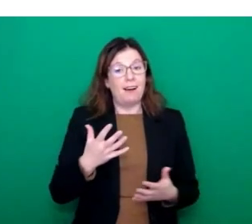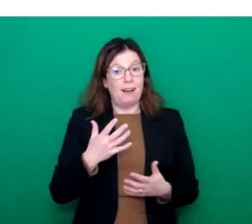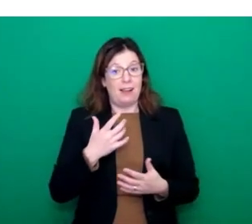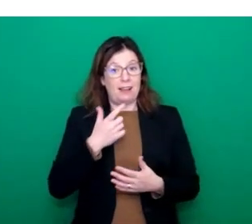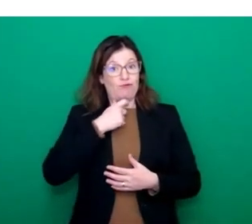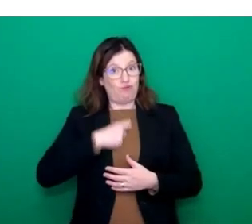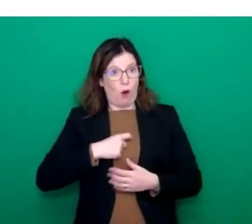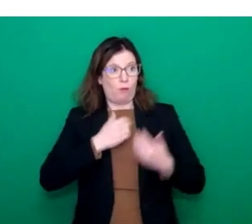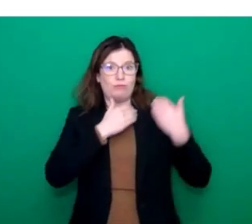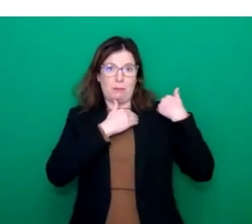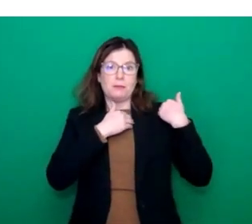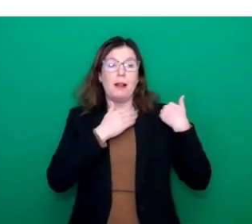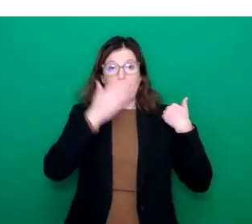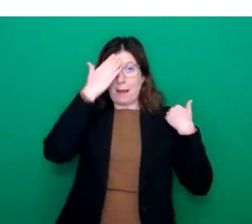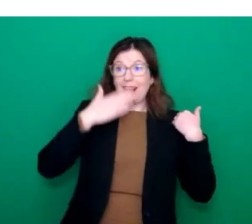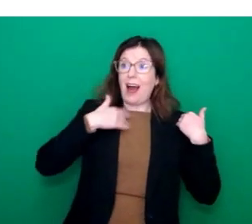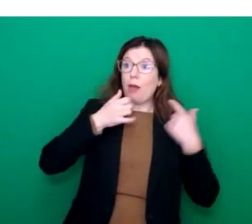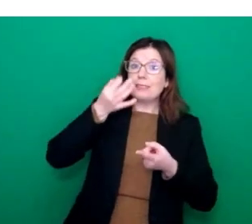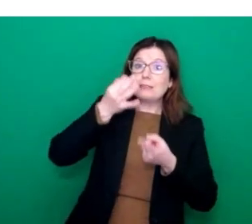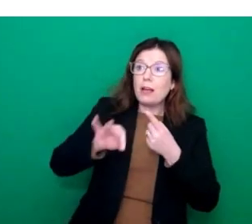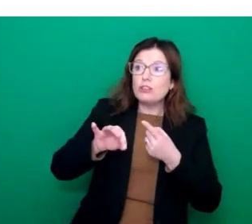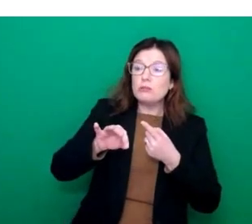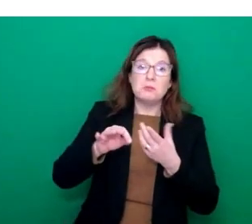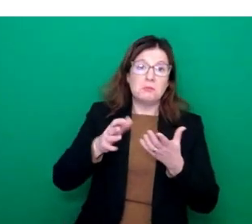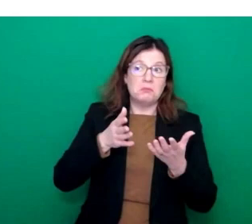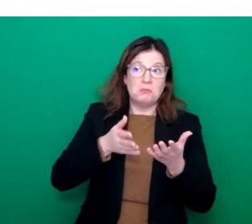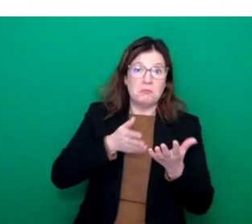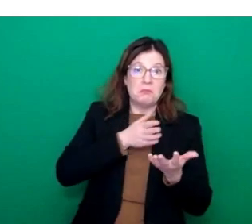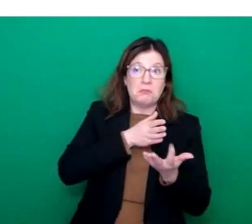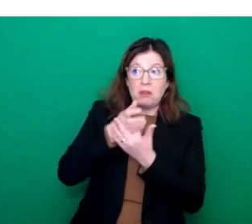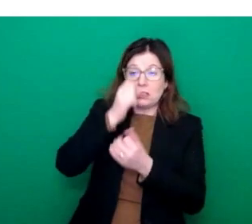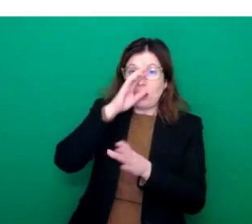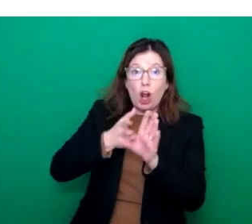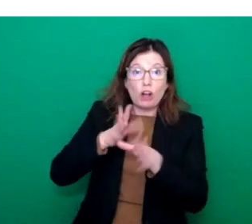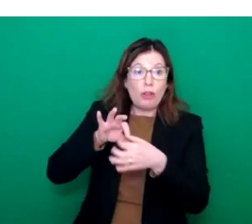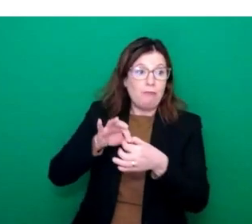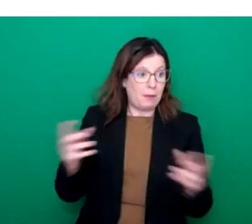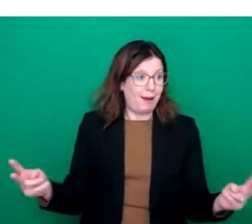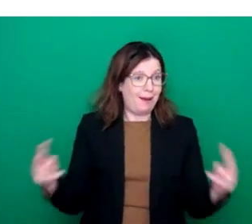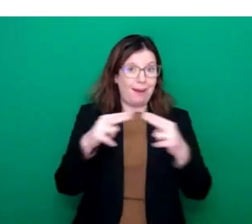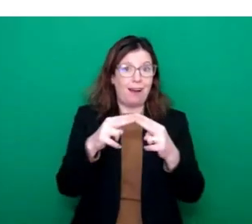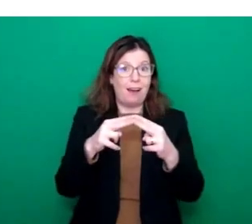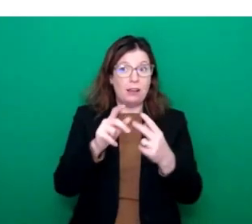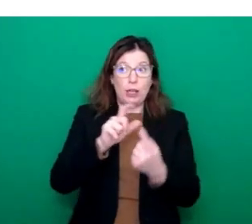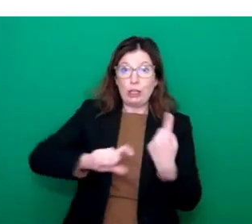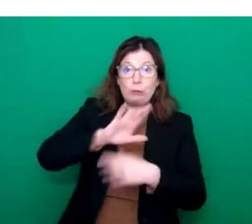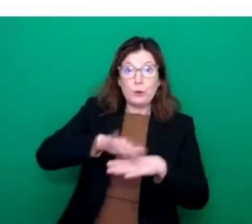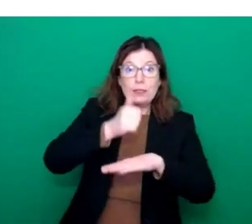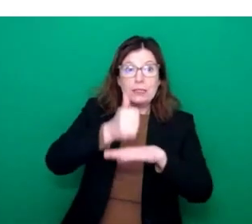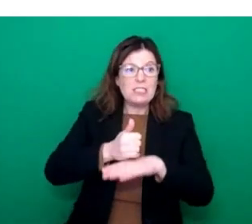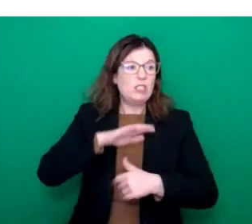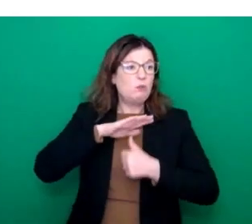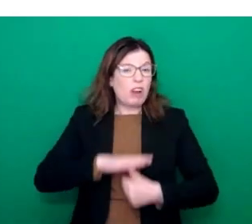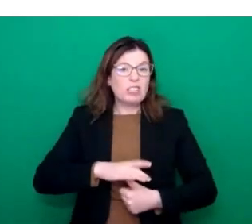mental health specialists, whether that's in the Improving Access to Psychological Therapies program in the community for depression and